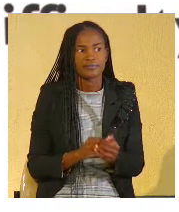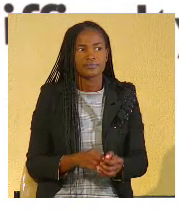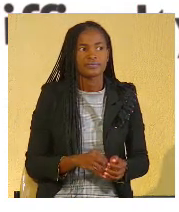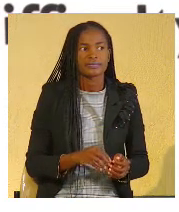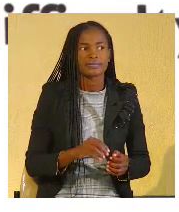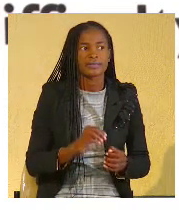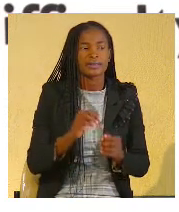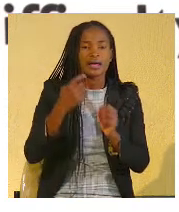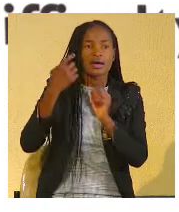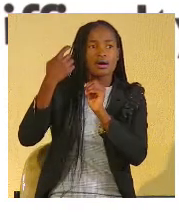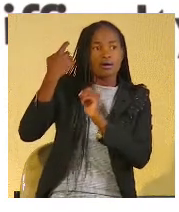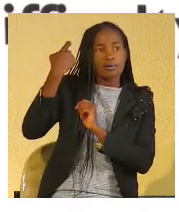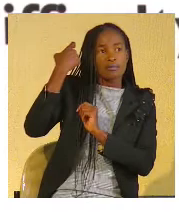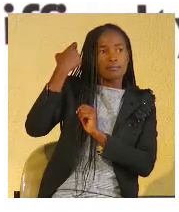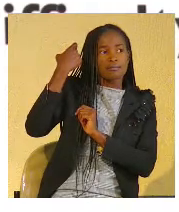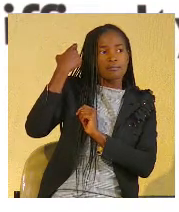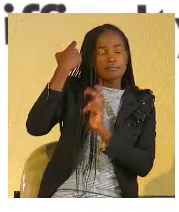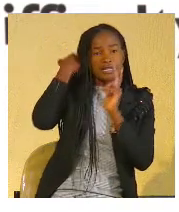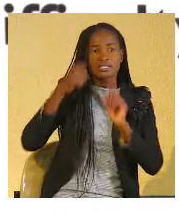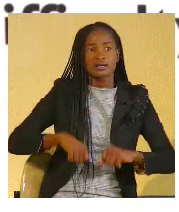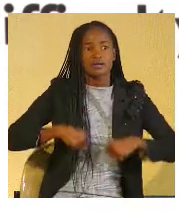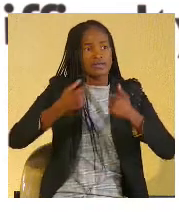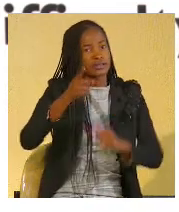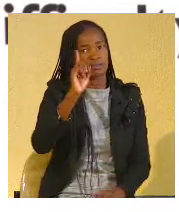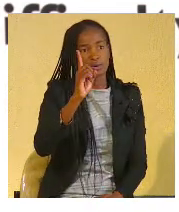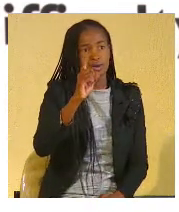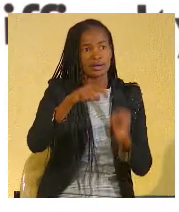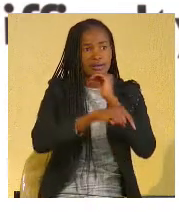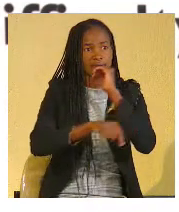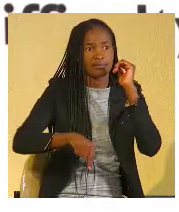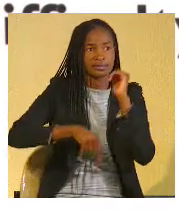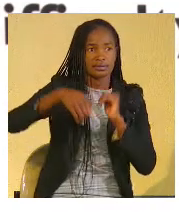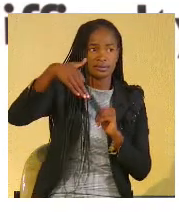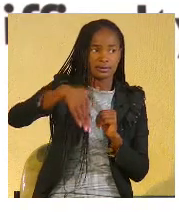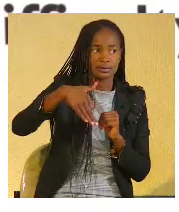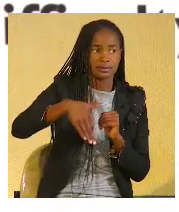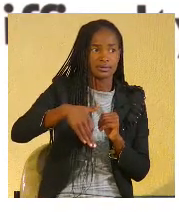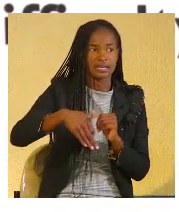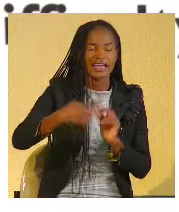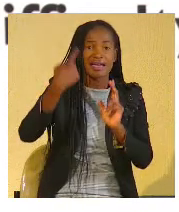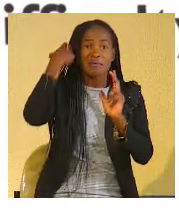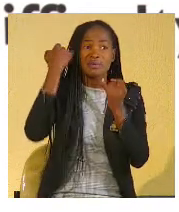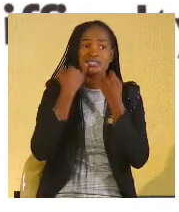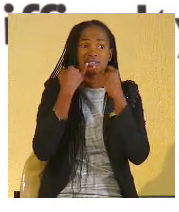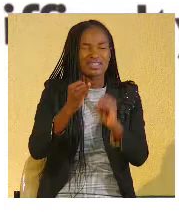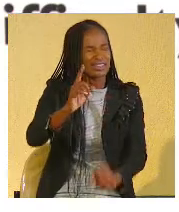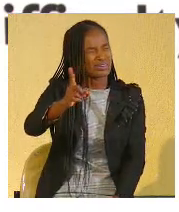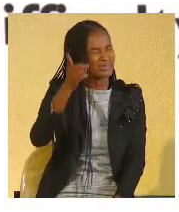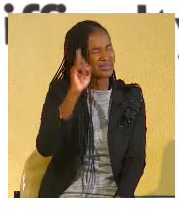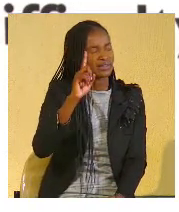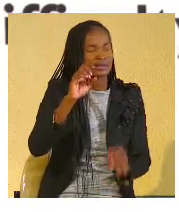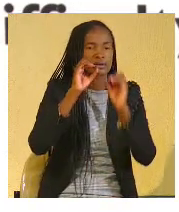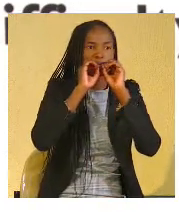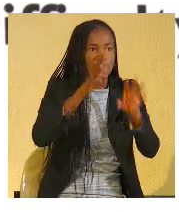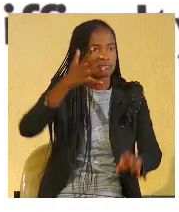one Minister of Health in the Republic of Namibia who is authorized to provide information related